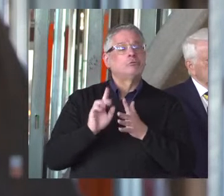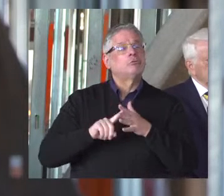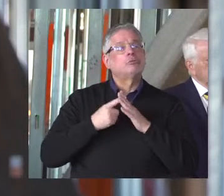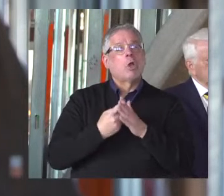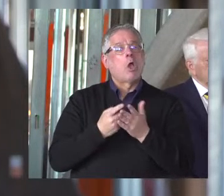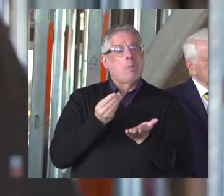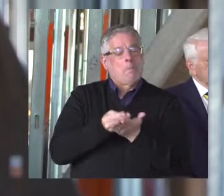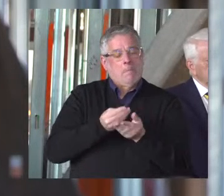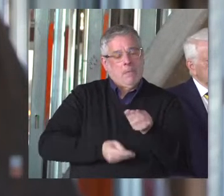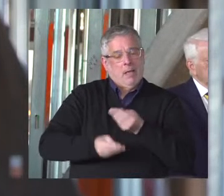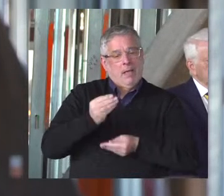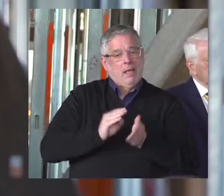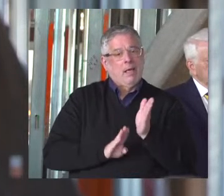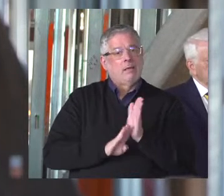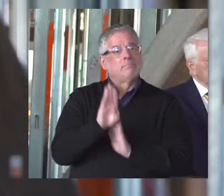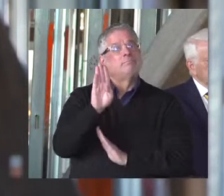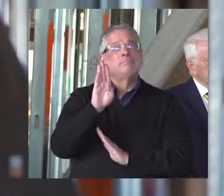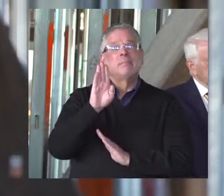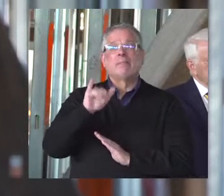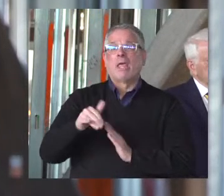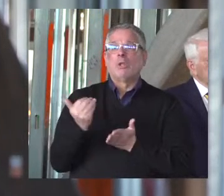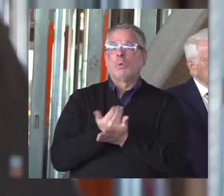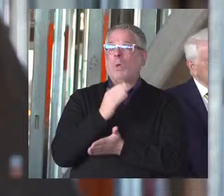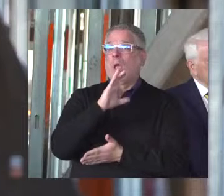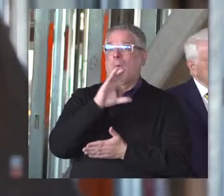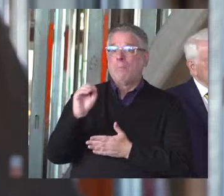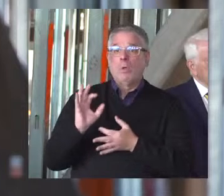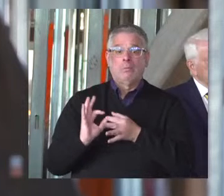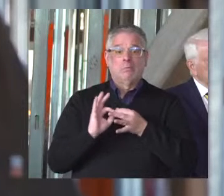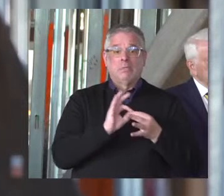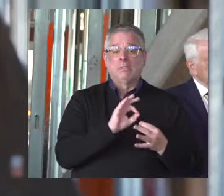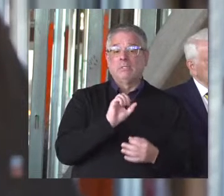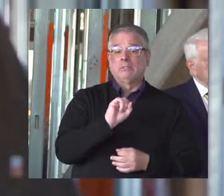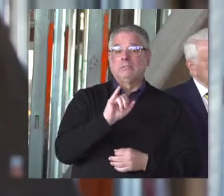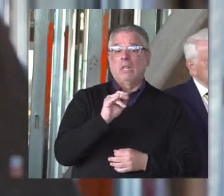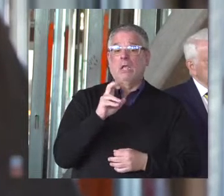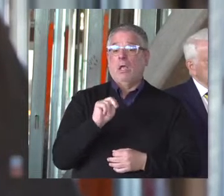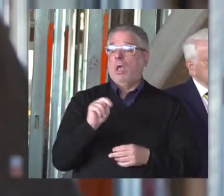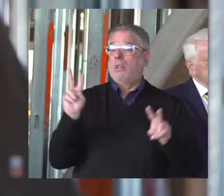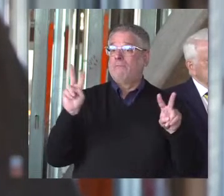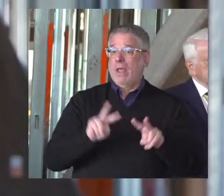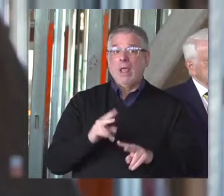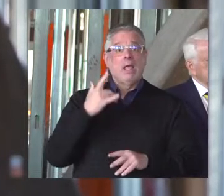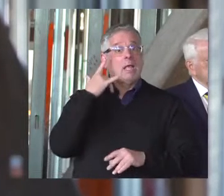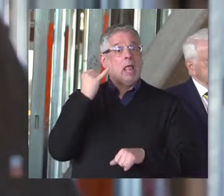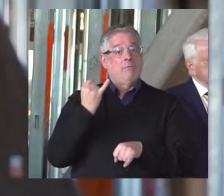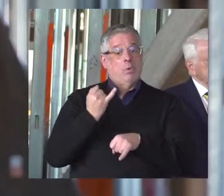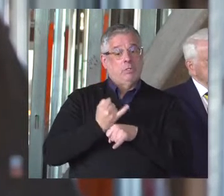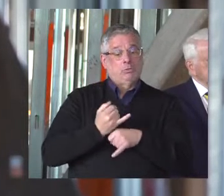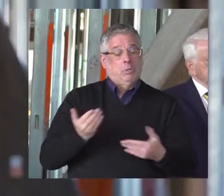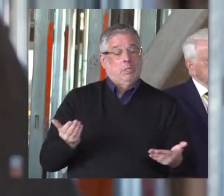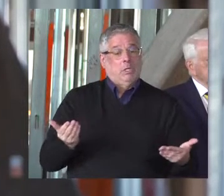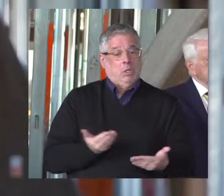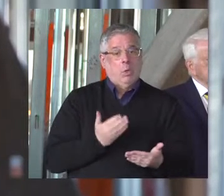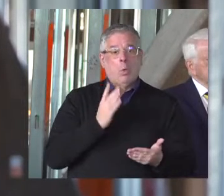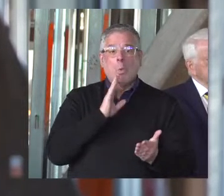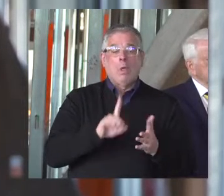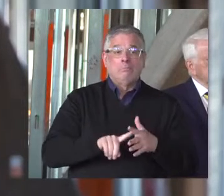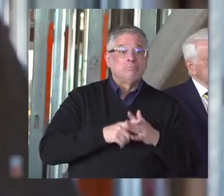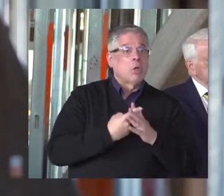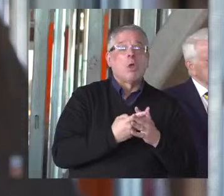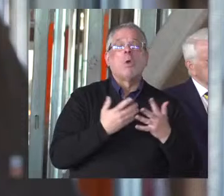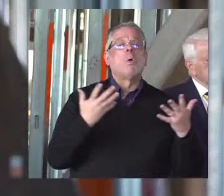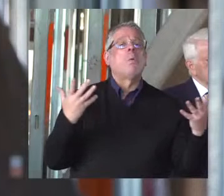advancement by generating such new companies. Perhaps analogous to Silicon Valley, the California Institute here will be the catalyst